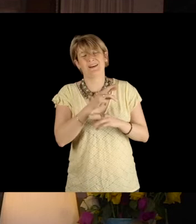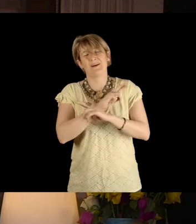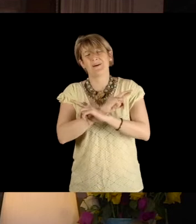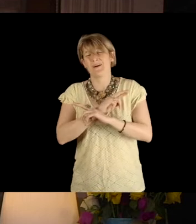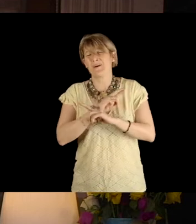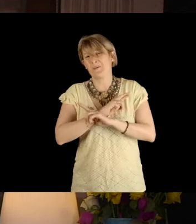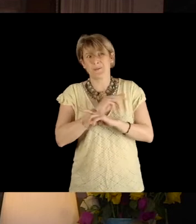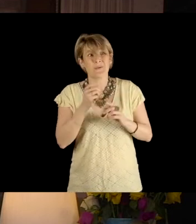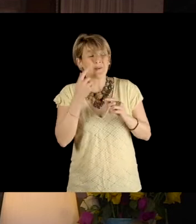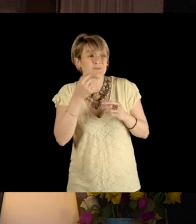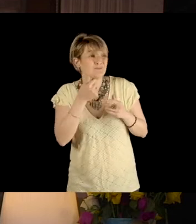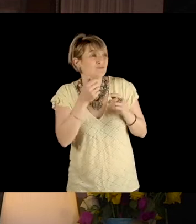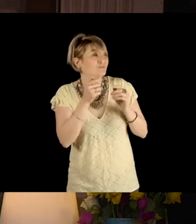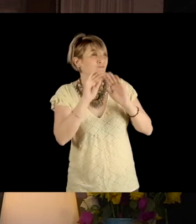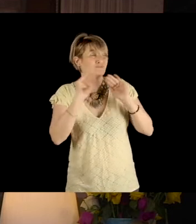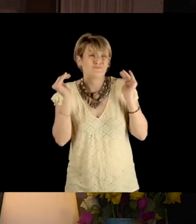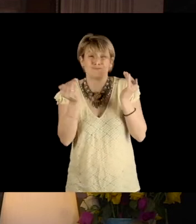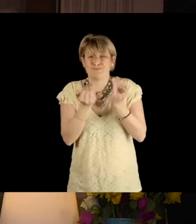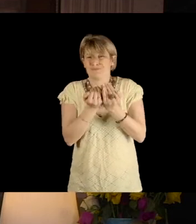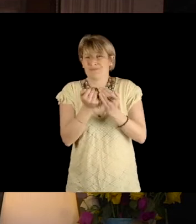Continue with this process.